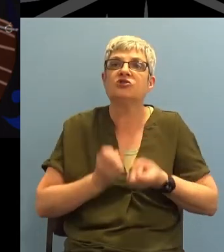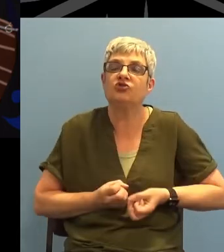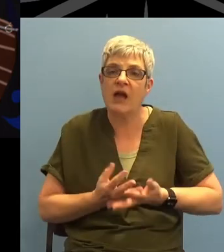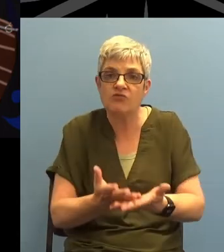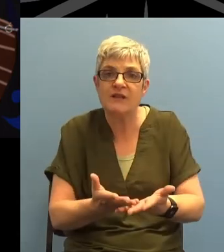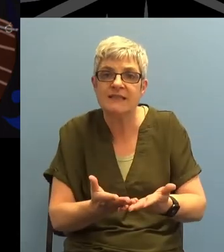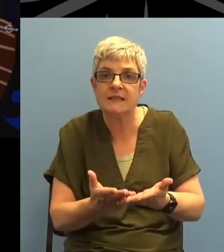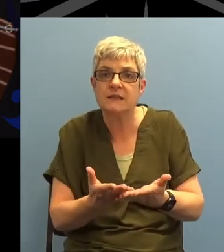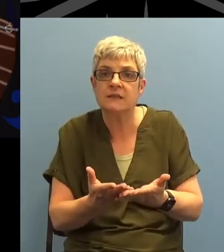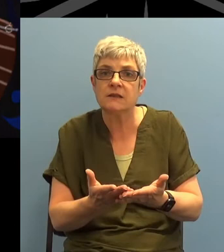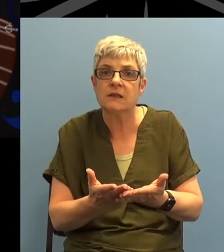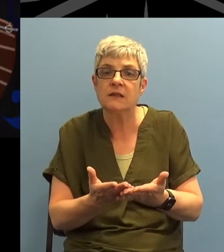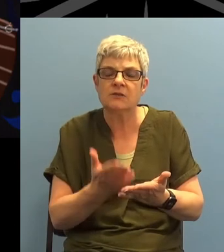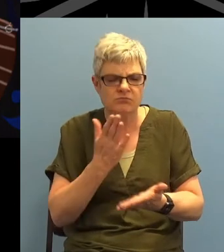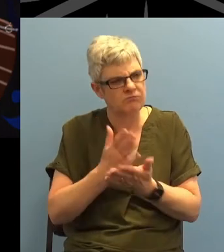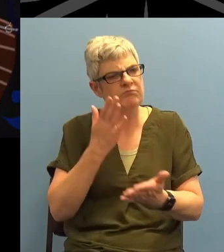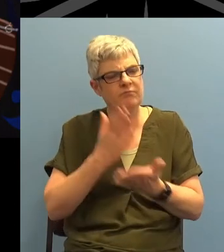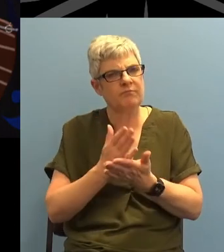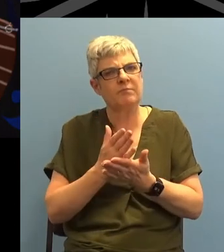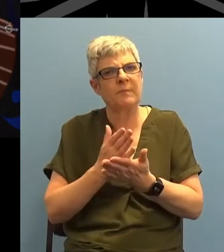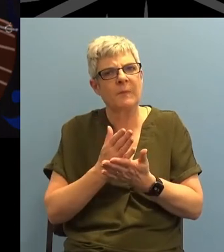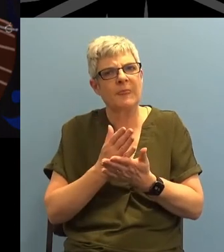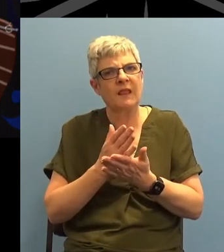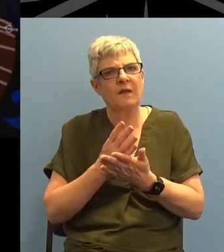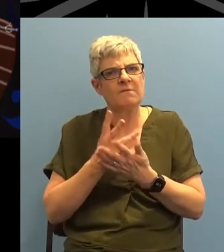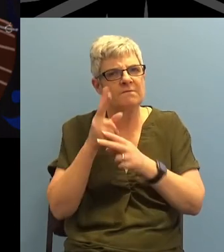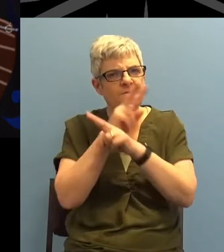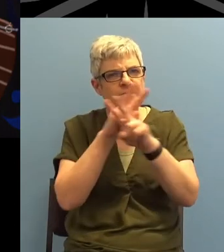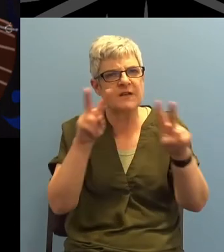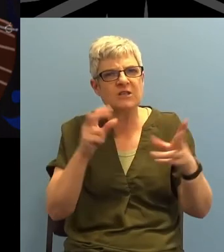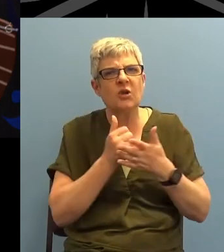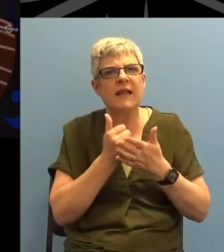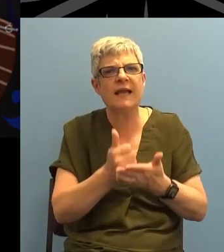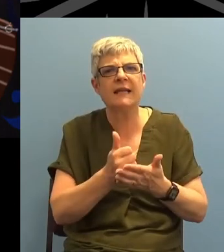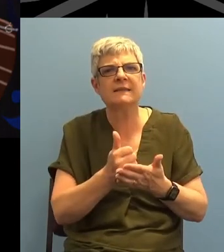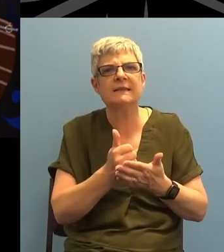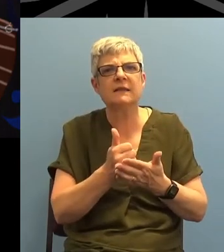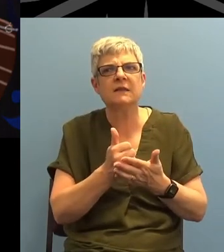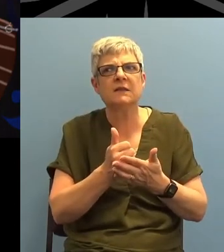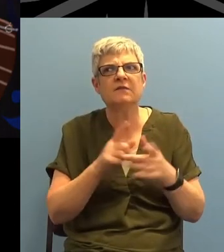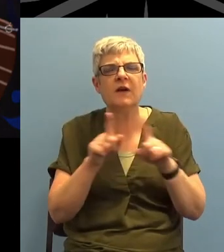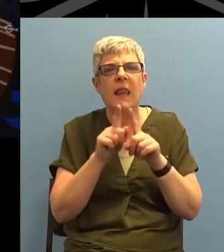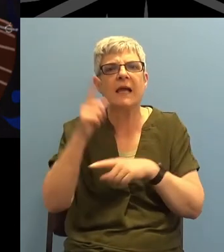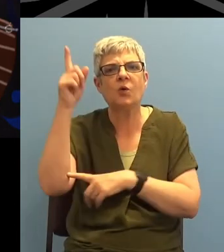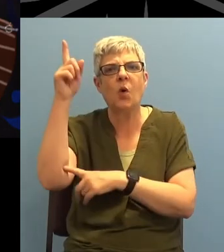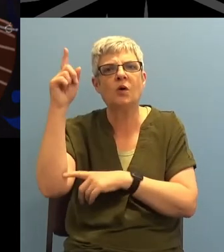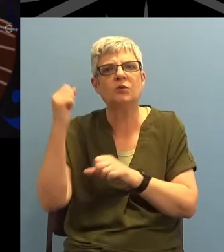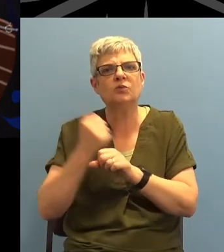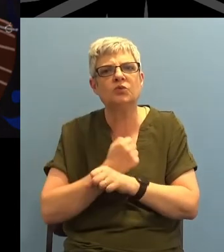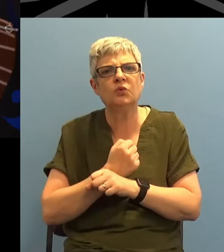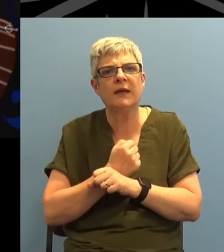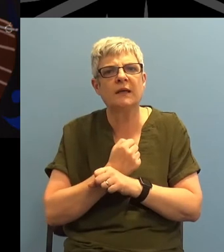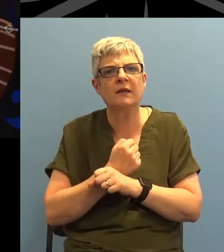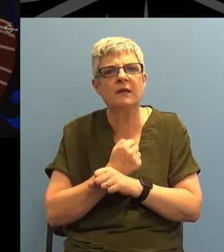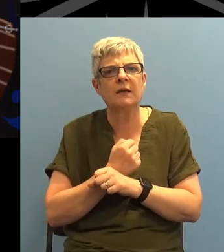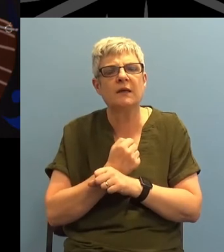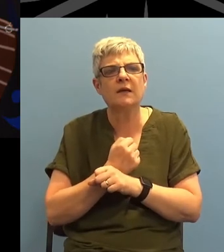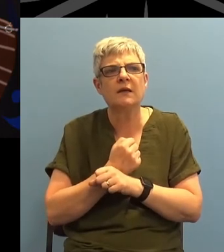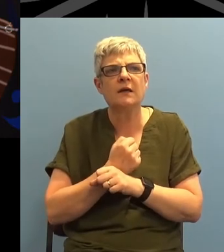generous, is actually a visual aid for what God is doing